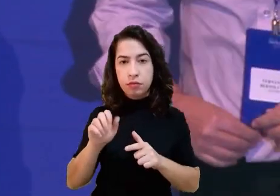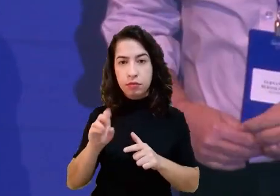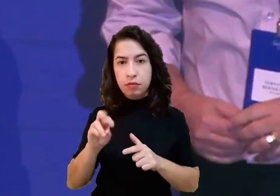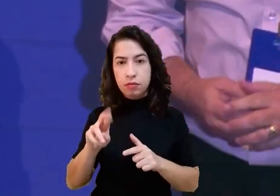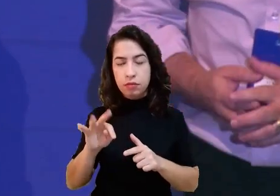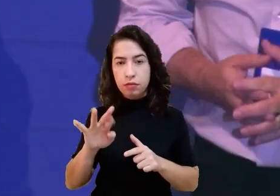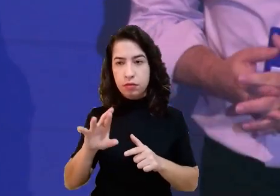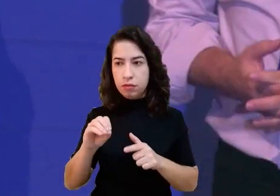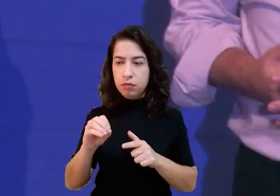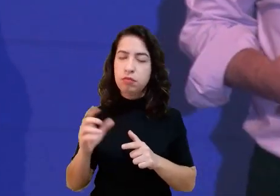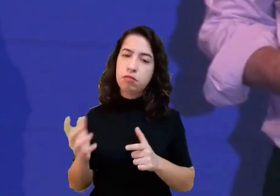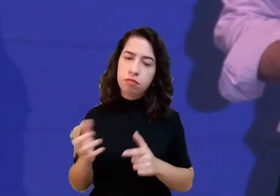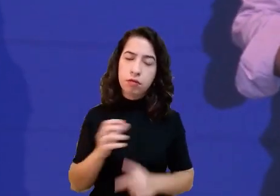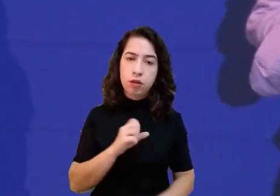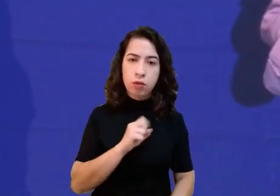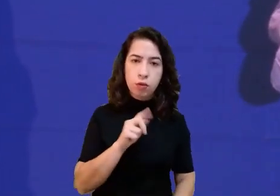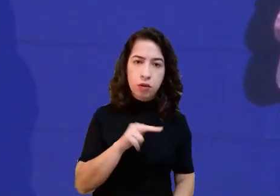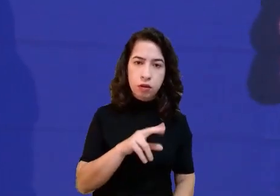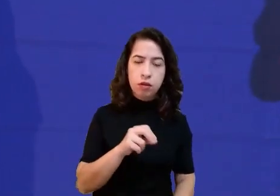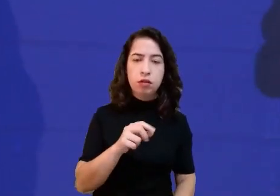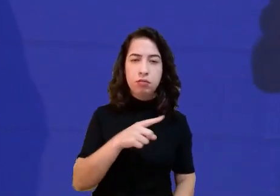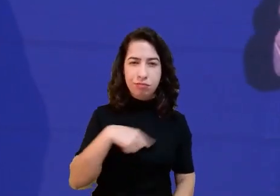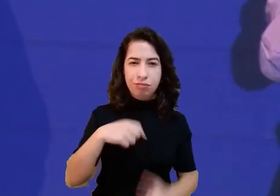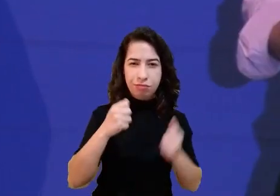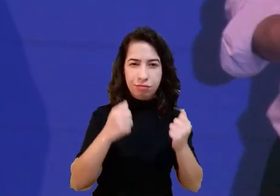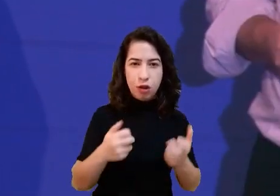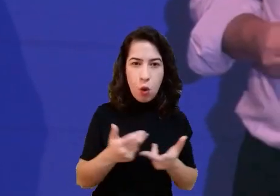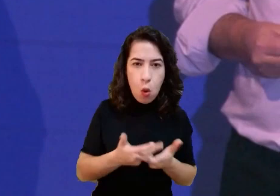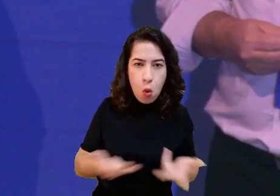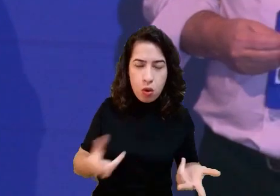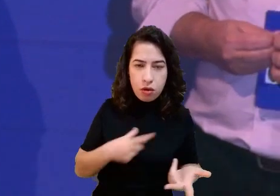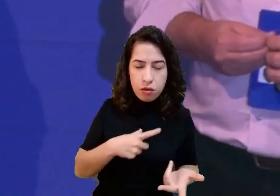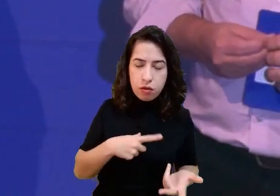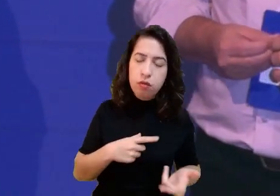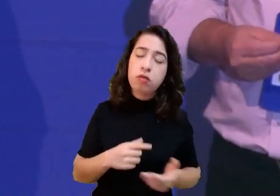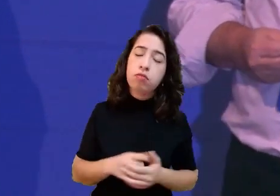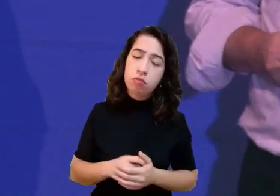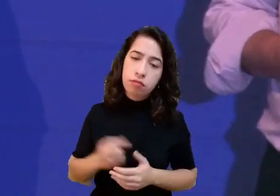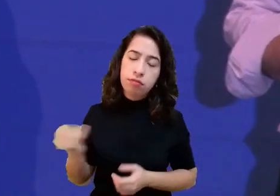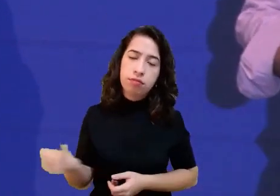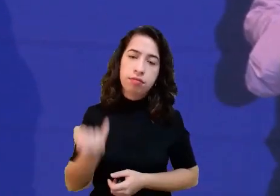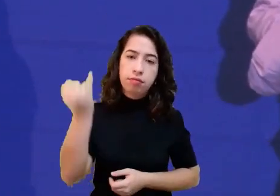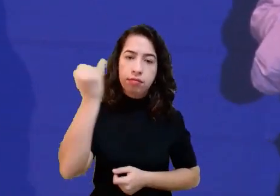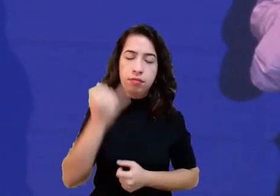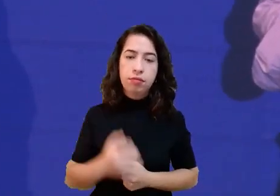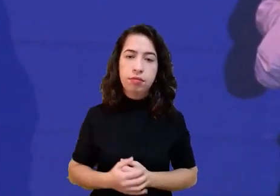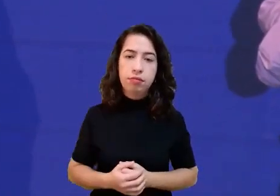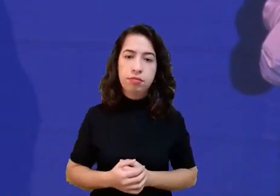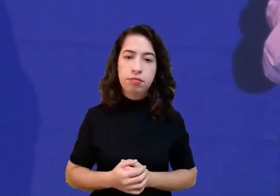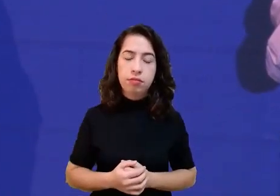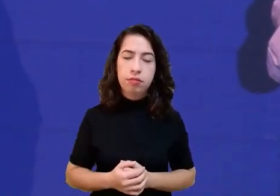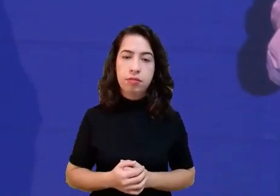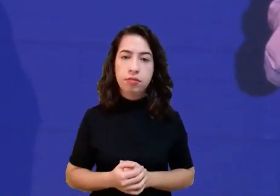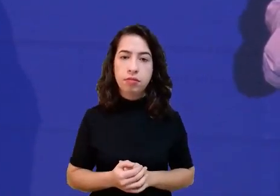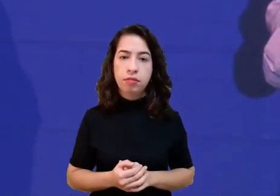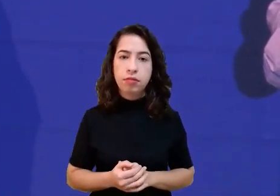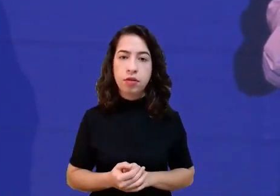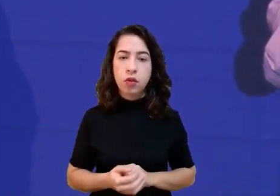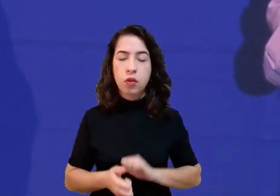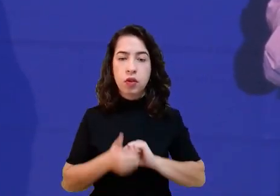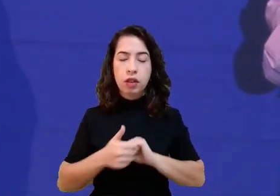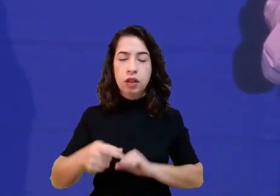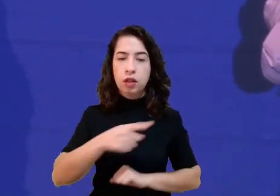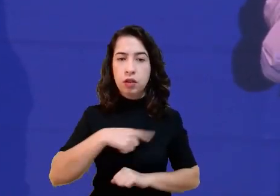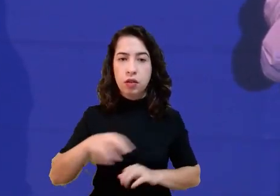that offer we had presented, this is an important element that qualifies us for